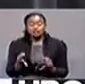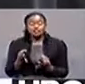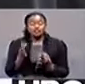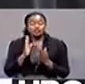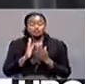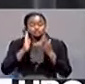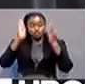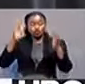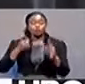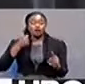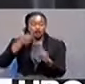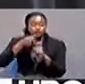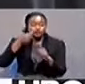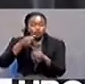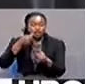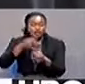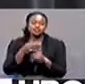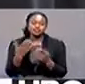Luanga advocated for,